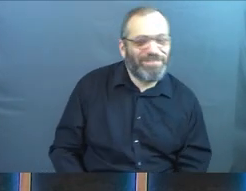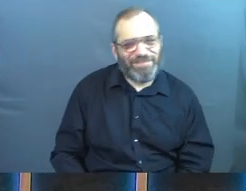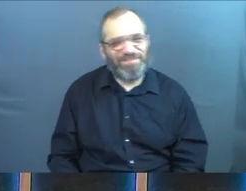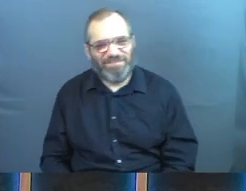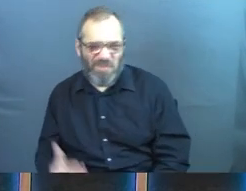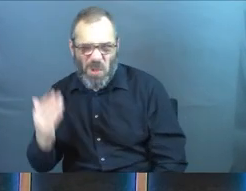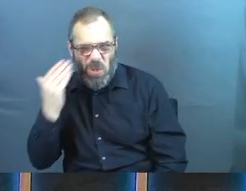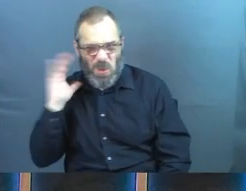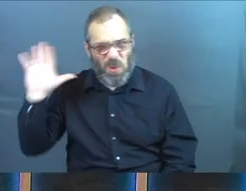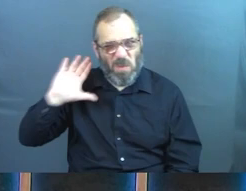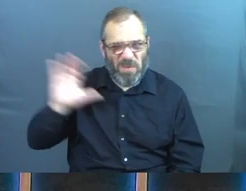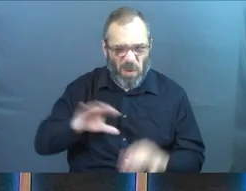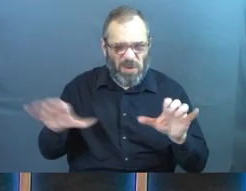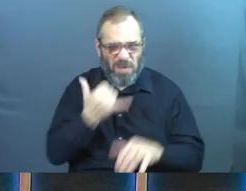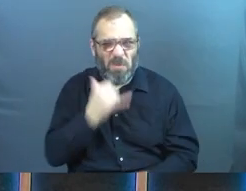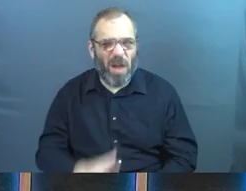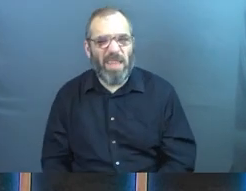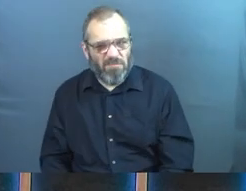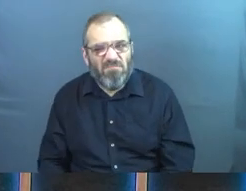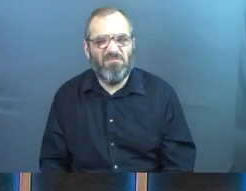you know what you've done.